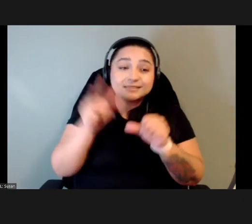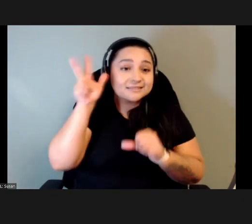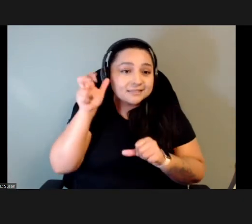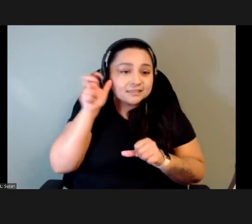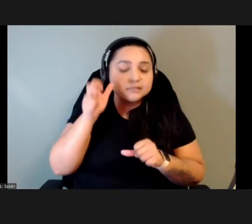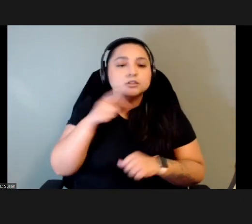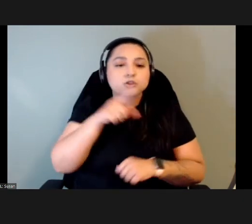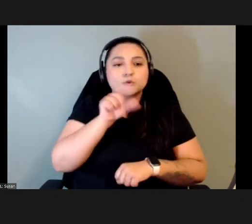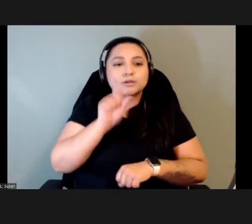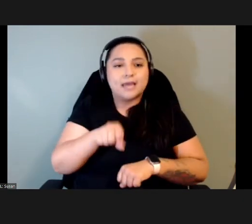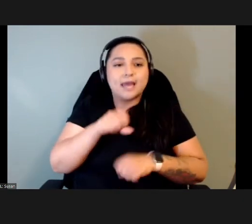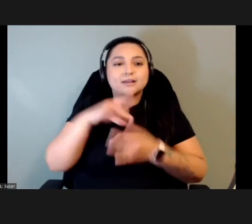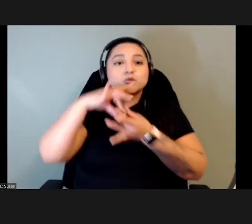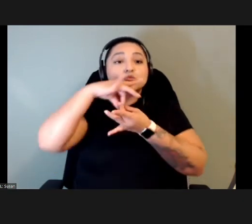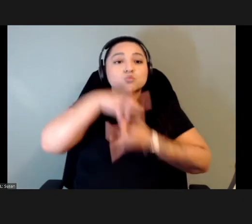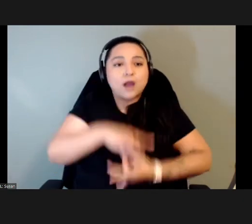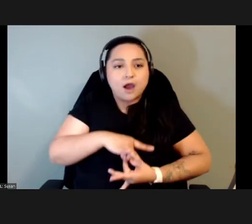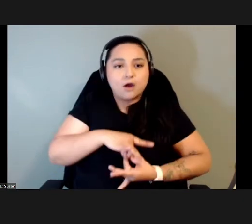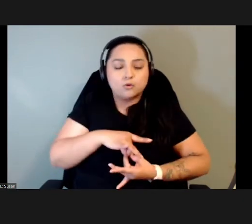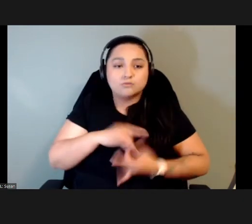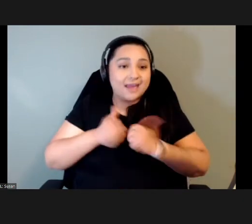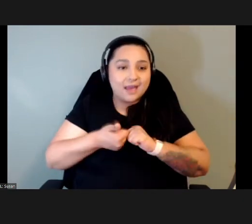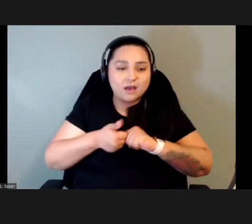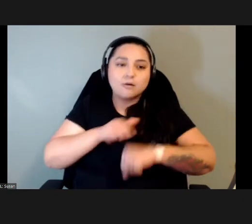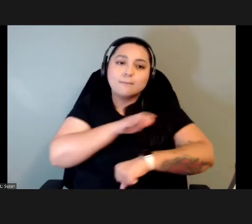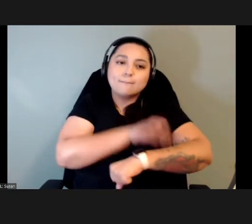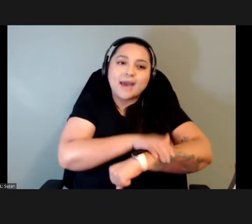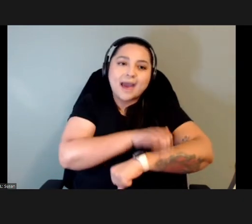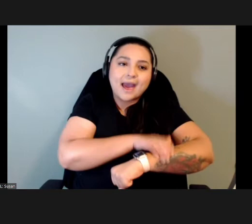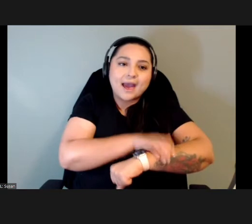arm or leg.